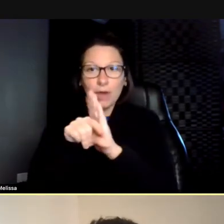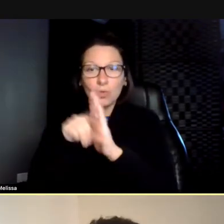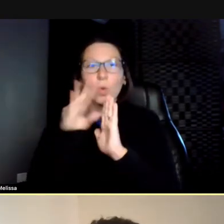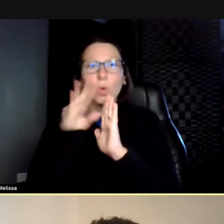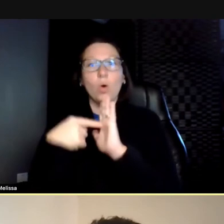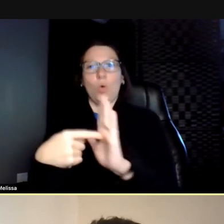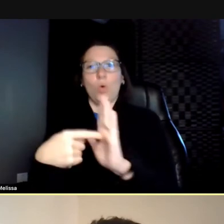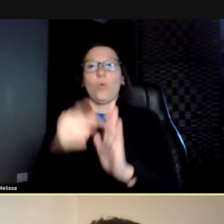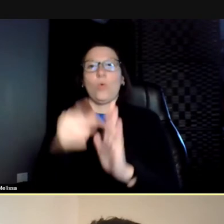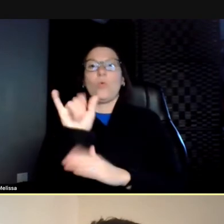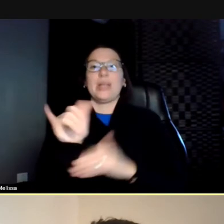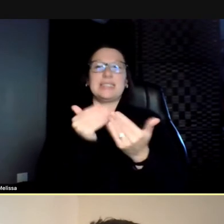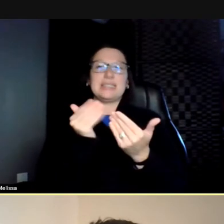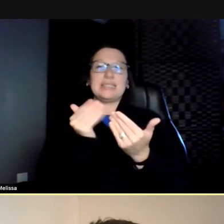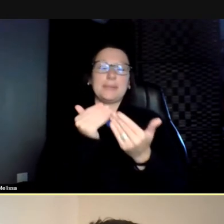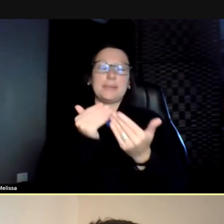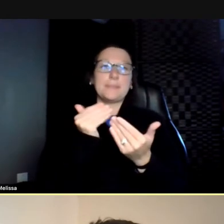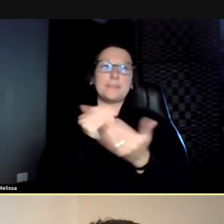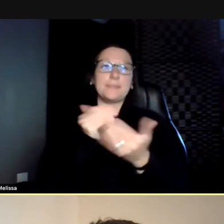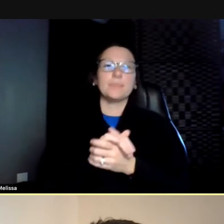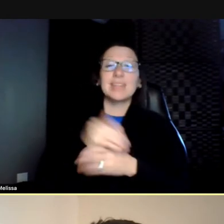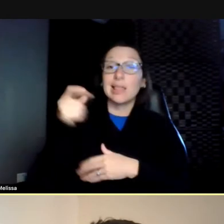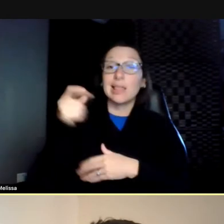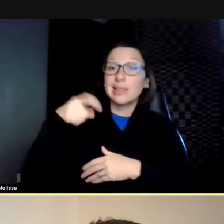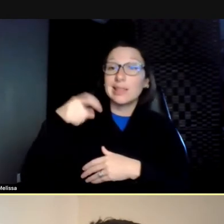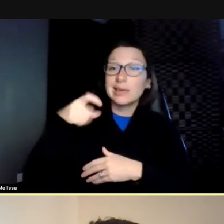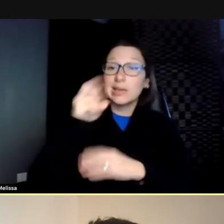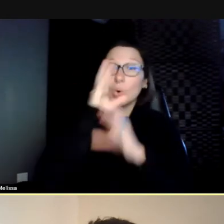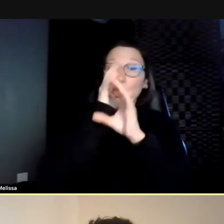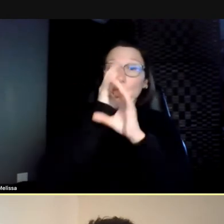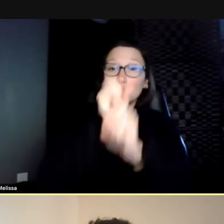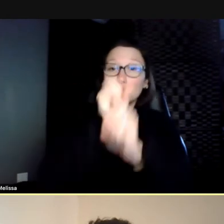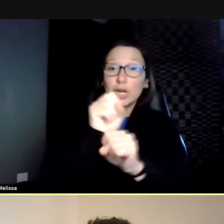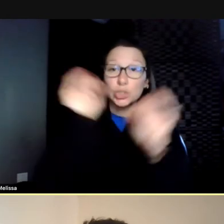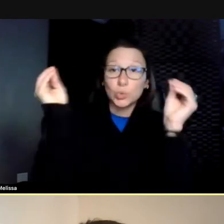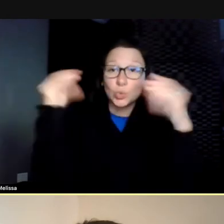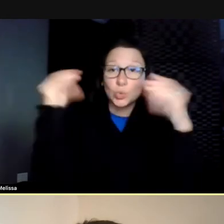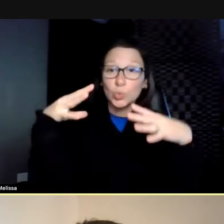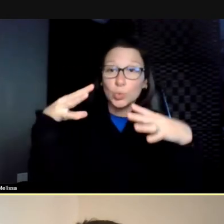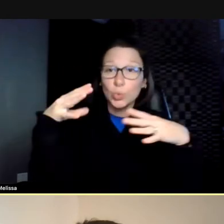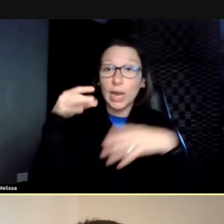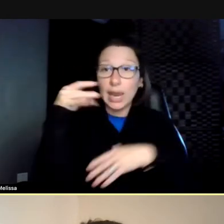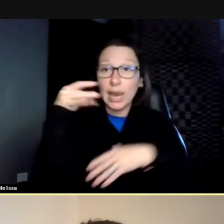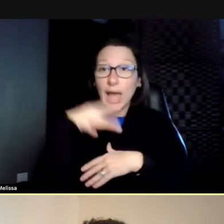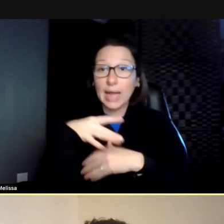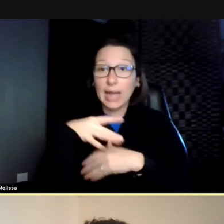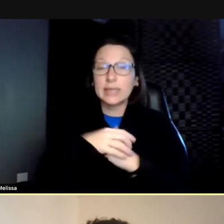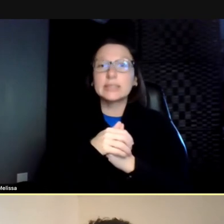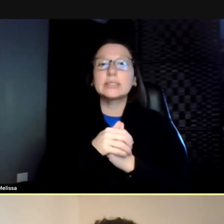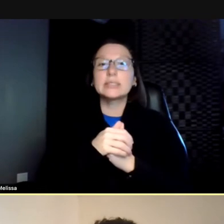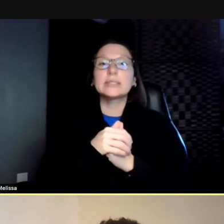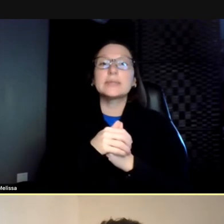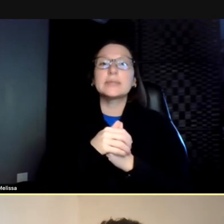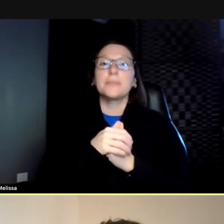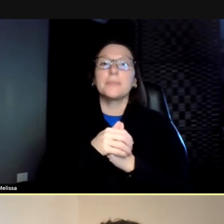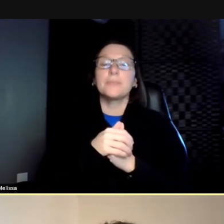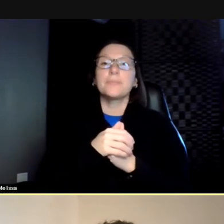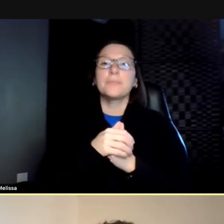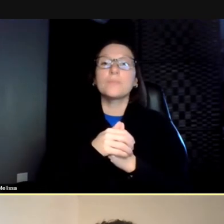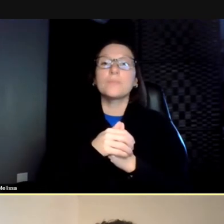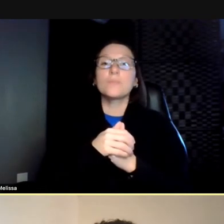Okay. Need for or attraction to light, which is not just light gazing, but also further along